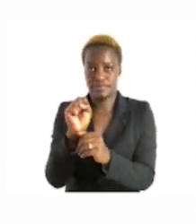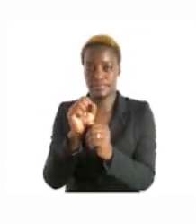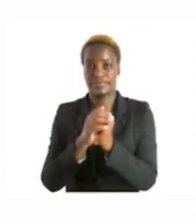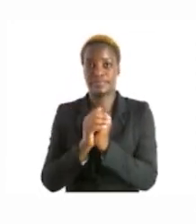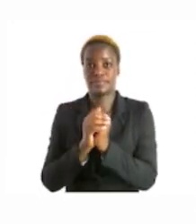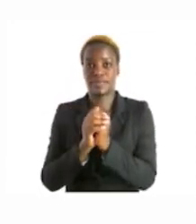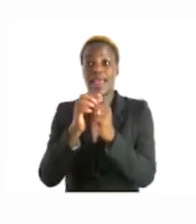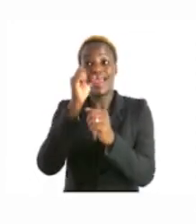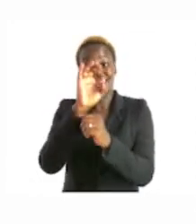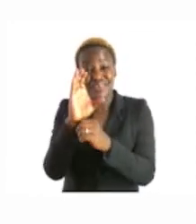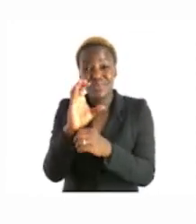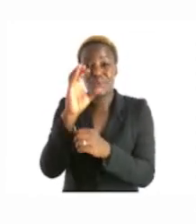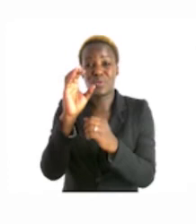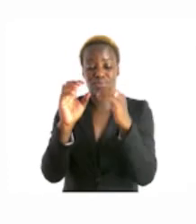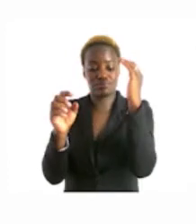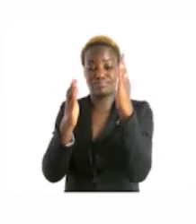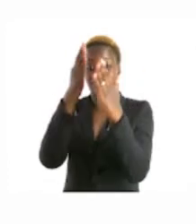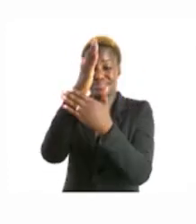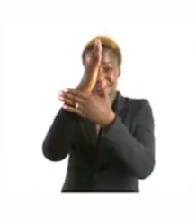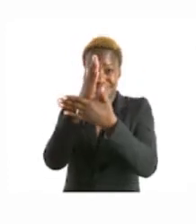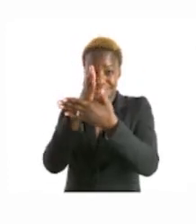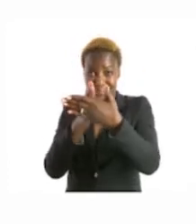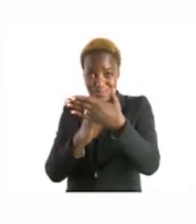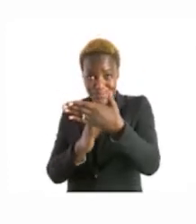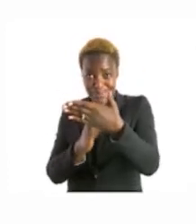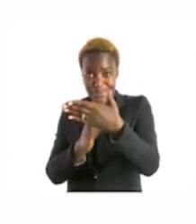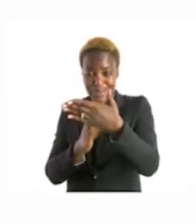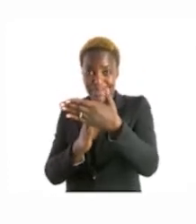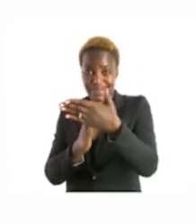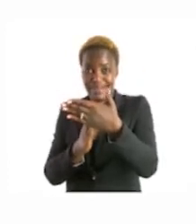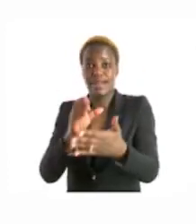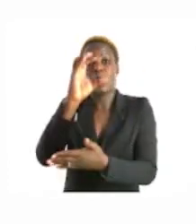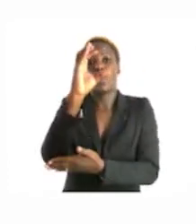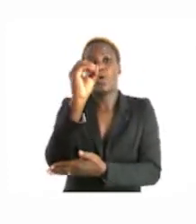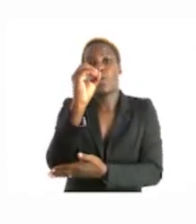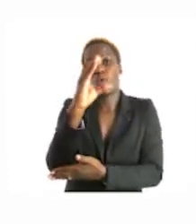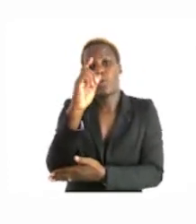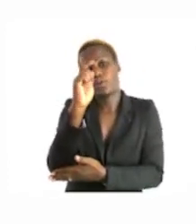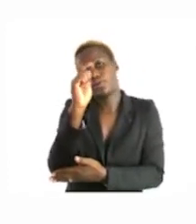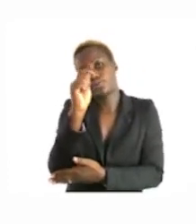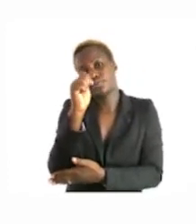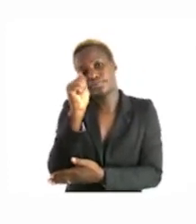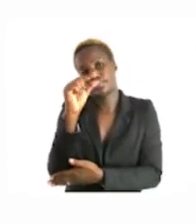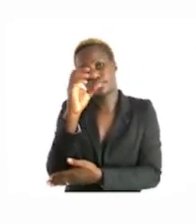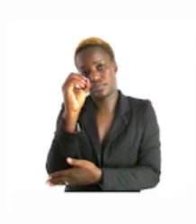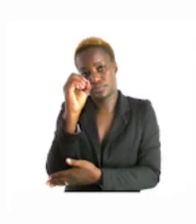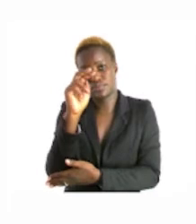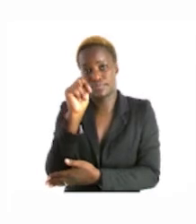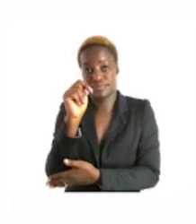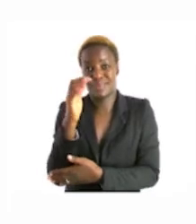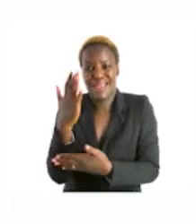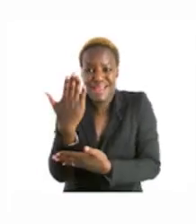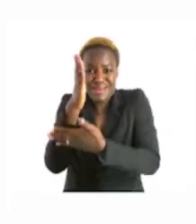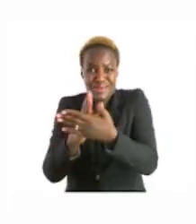And how many right angles do you think after you have drawn a line inside? Then you need to indicate also there how